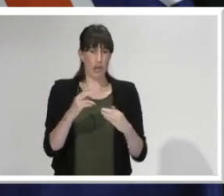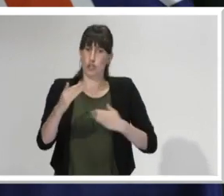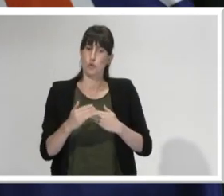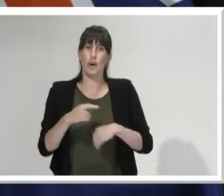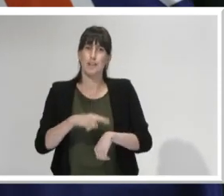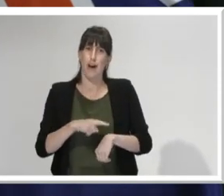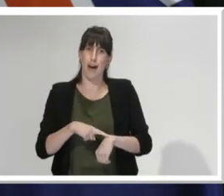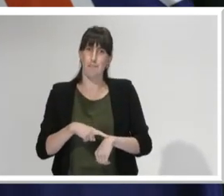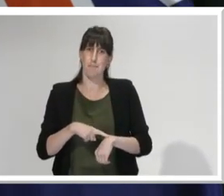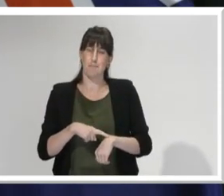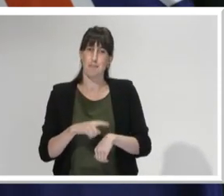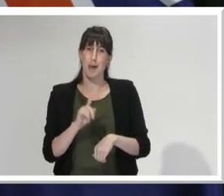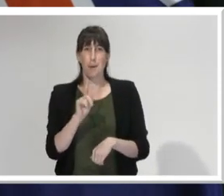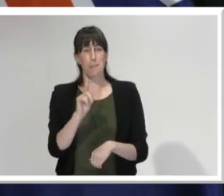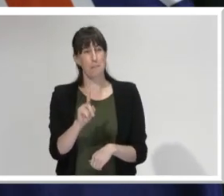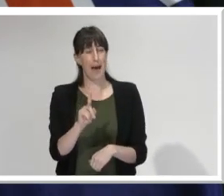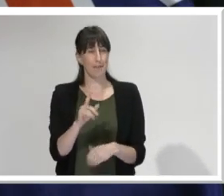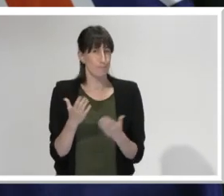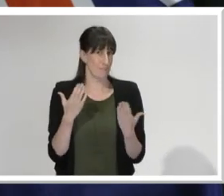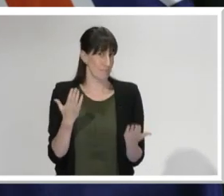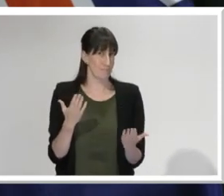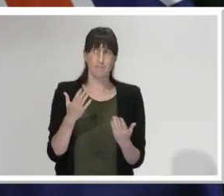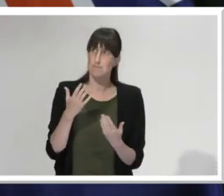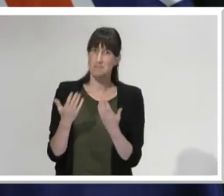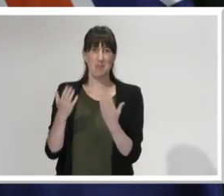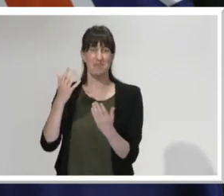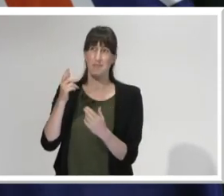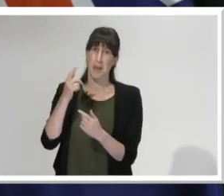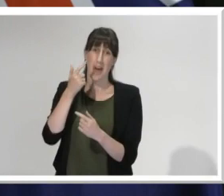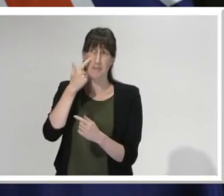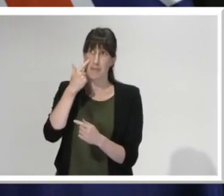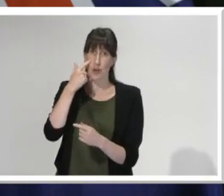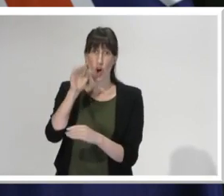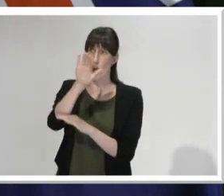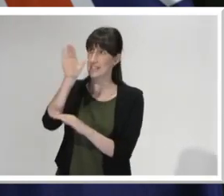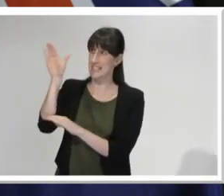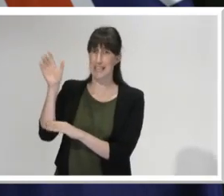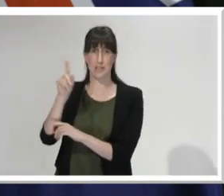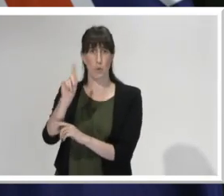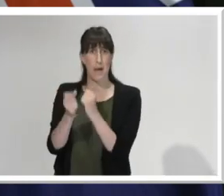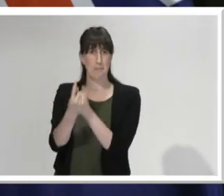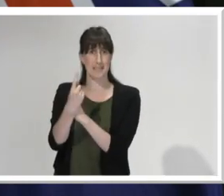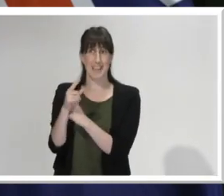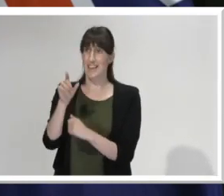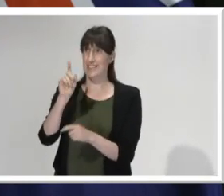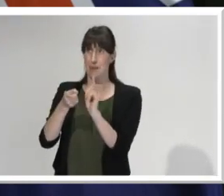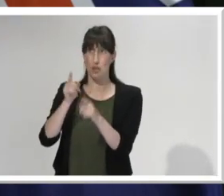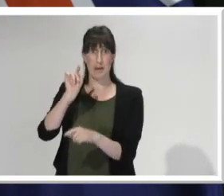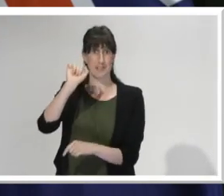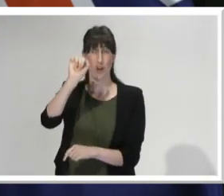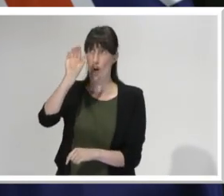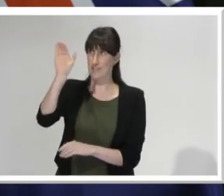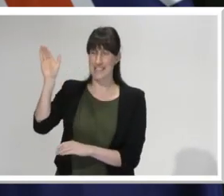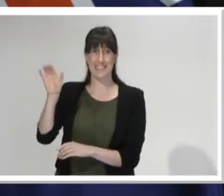actually our bar really though is what we see overseas. Some countries are in lockdown for up to 2 months.